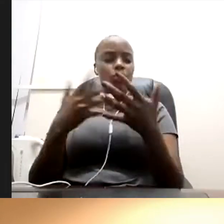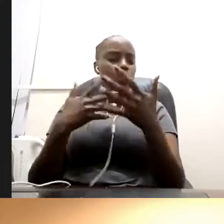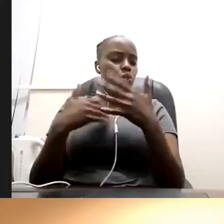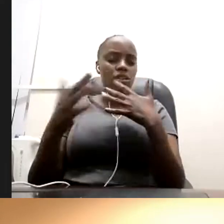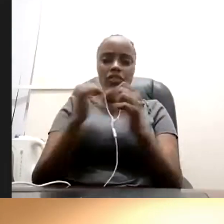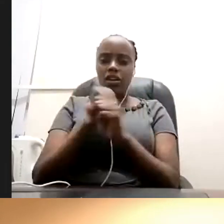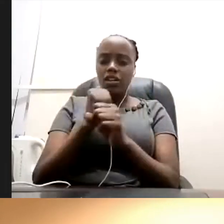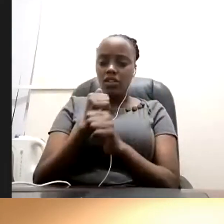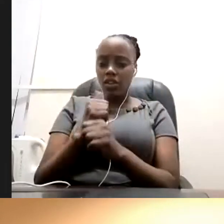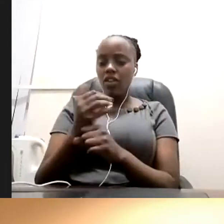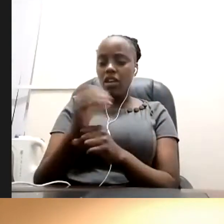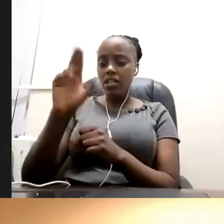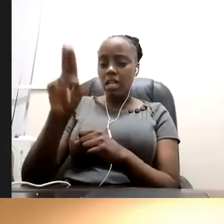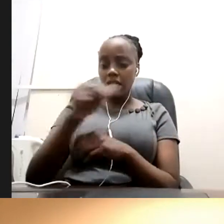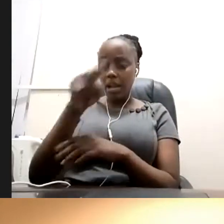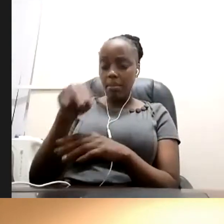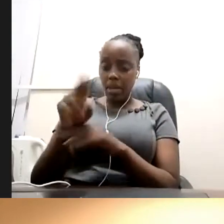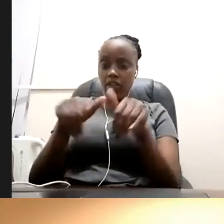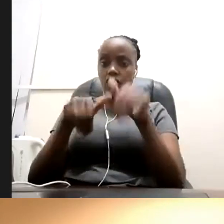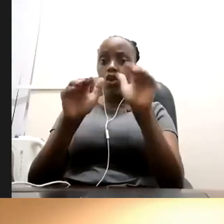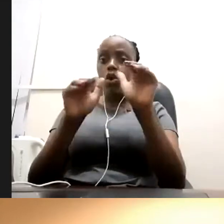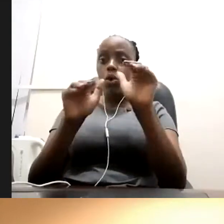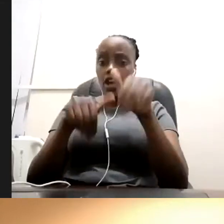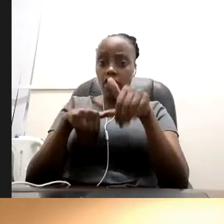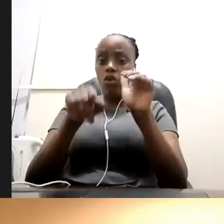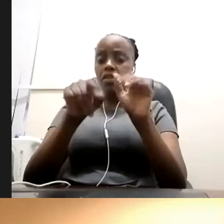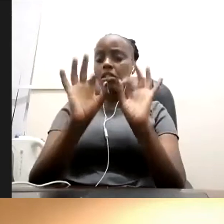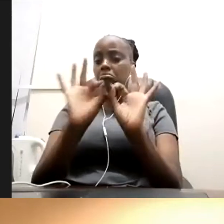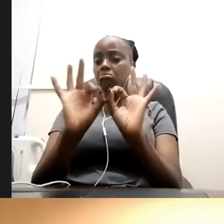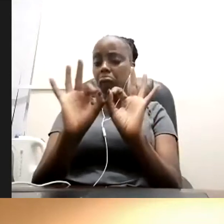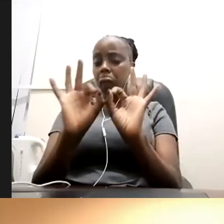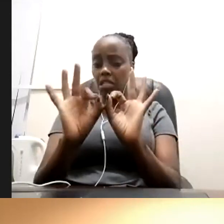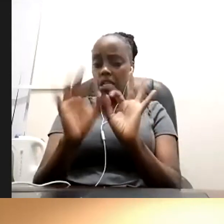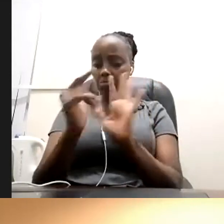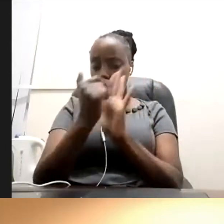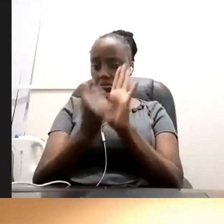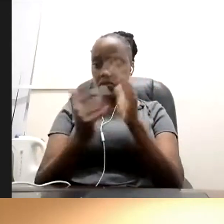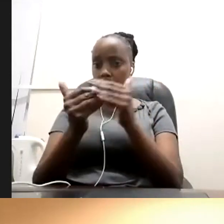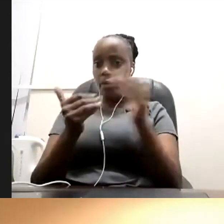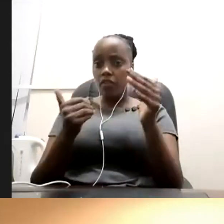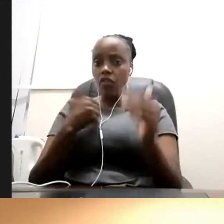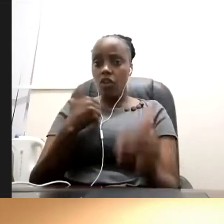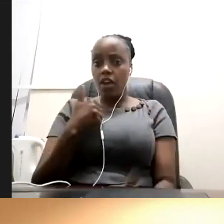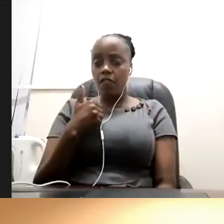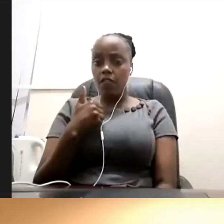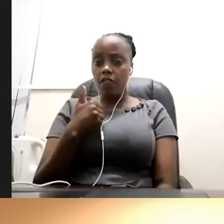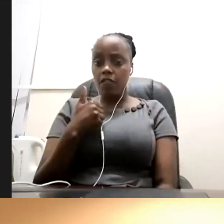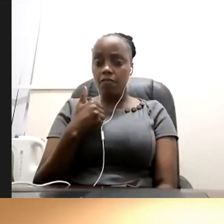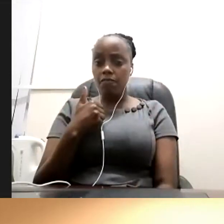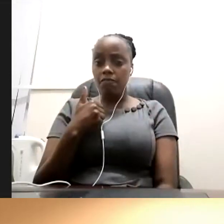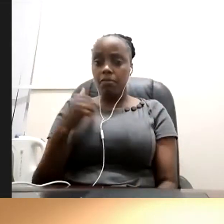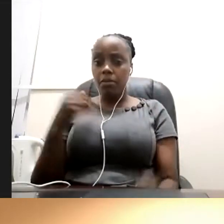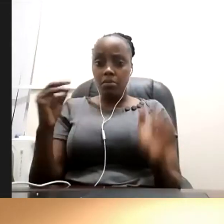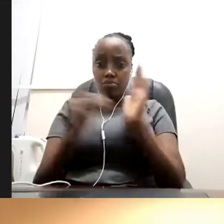CRPD compliant and we follow those excellent principles that had been put it into